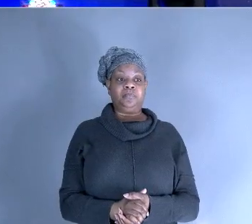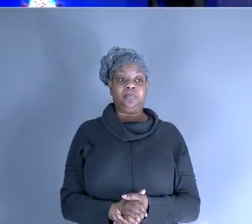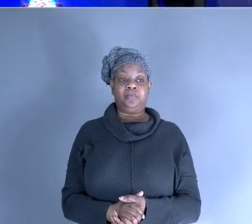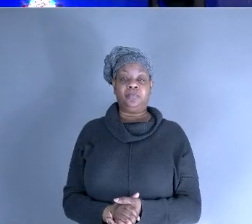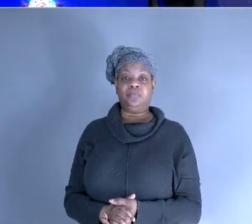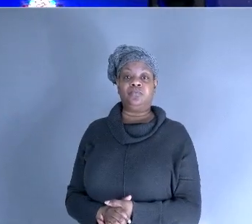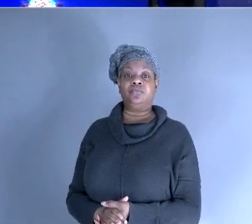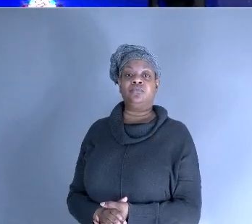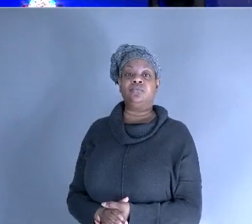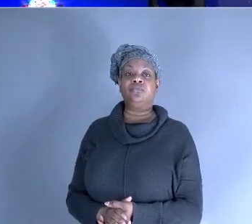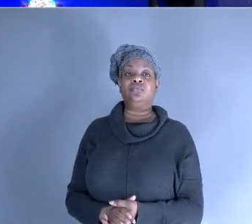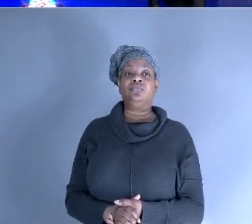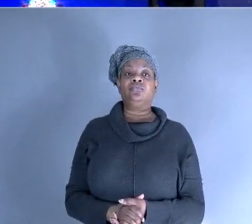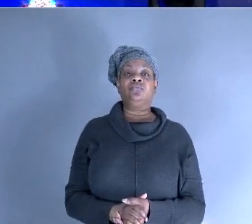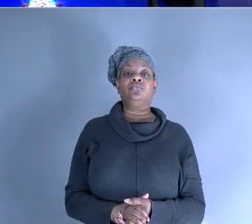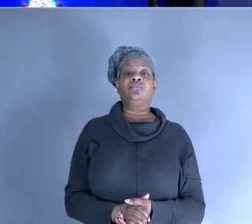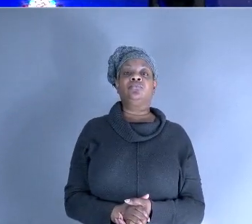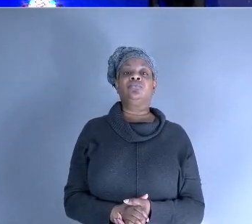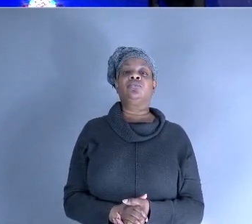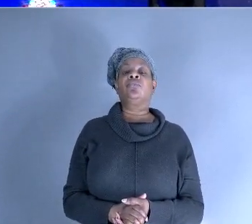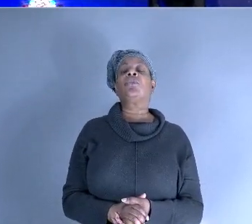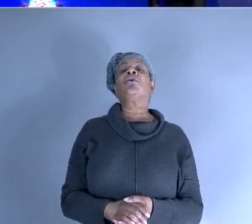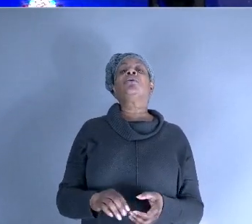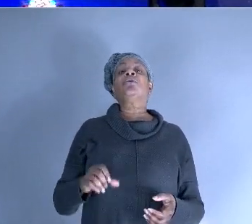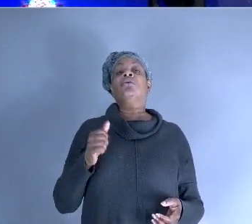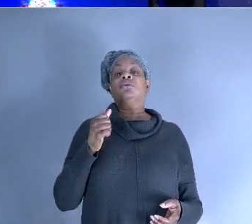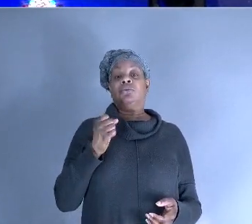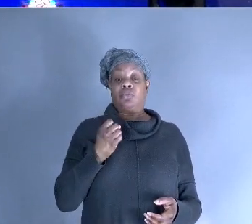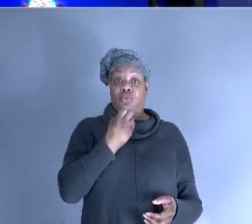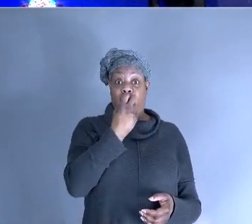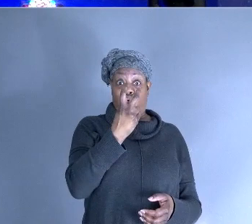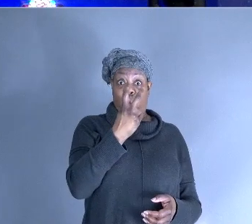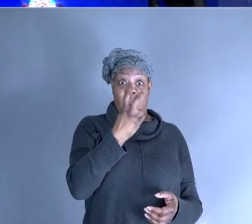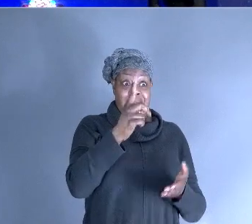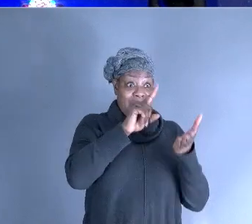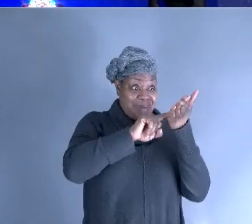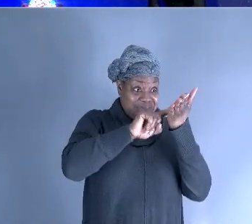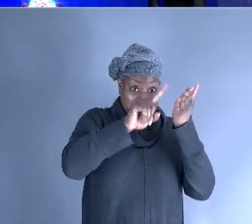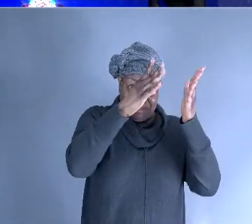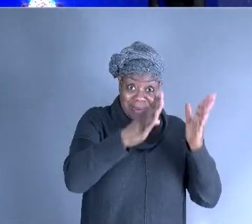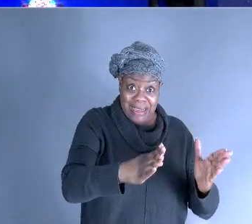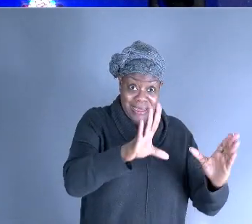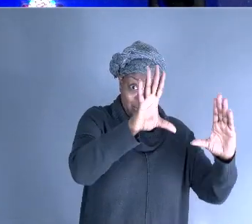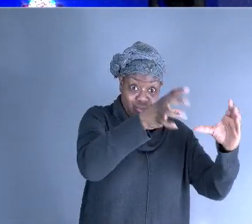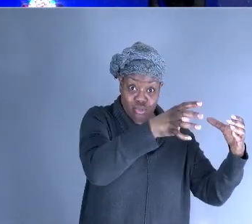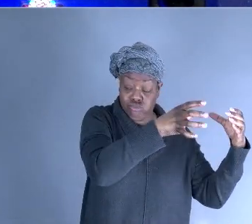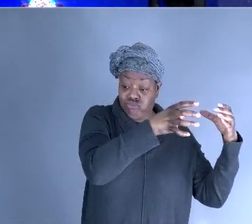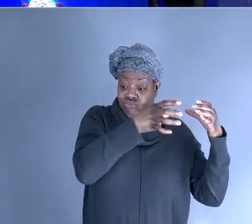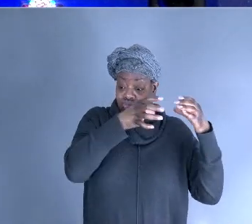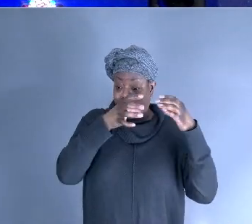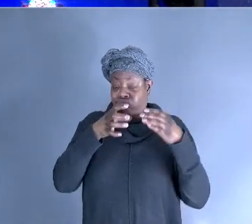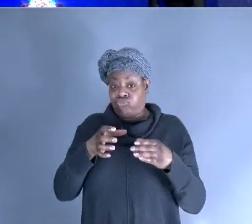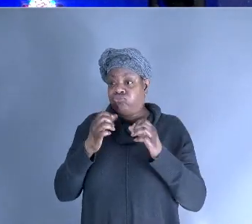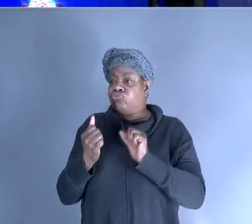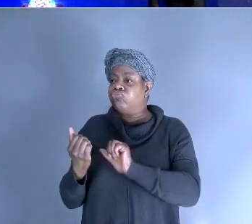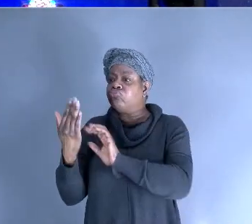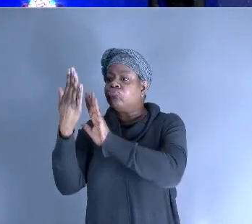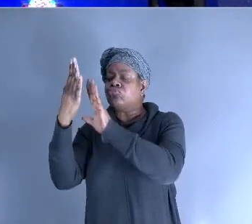They came back to Moses and Aaron the 12 that Moses had sent